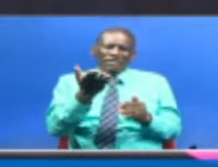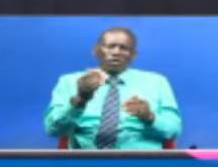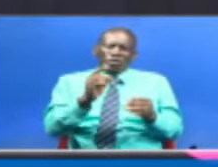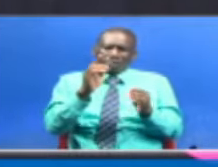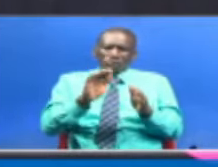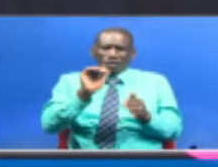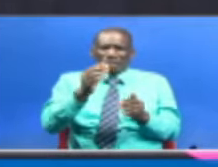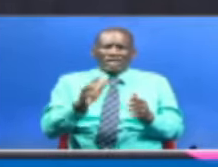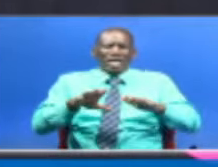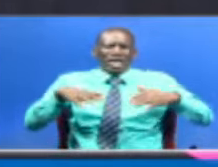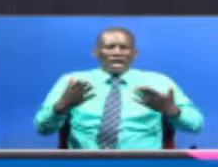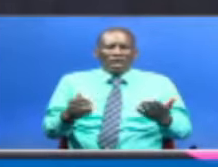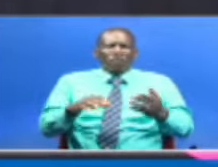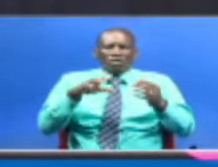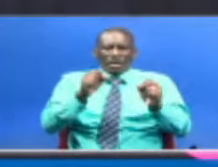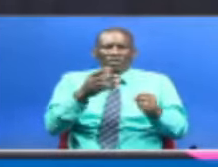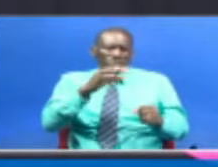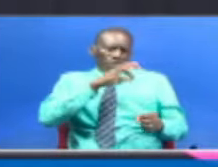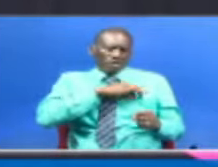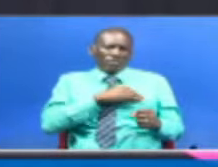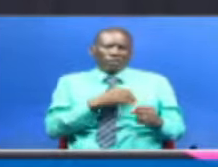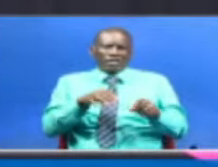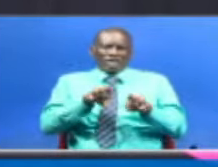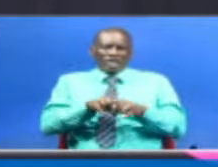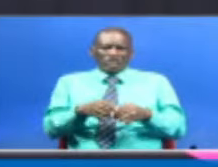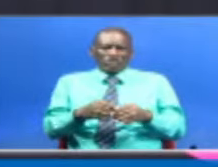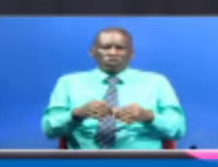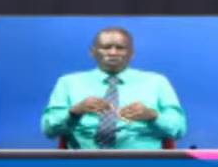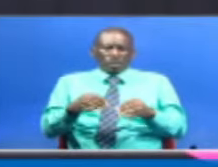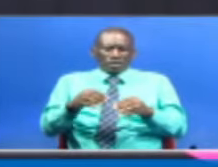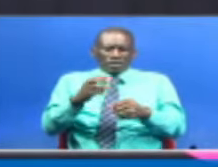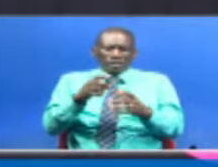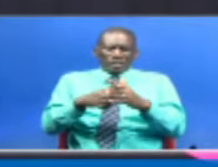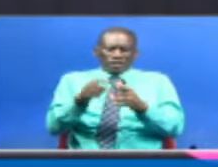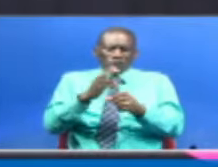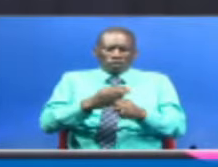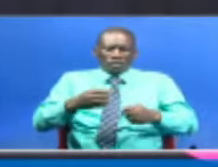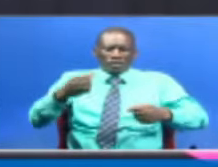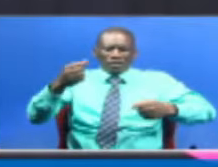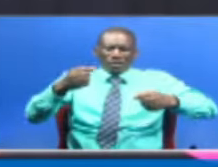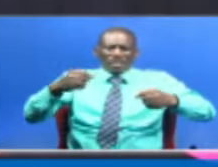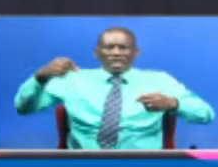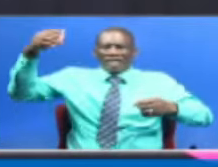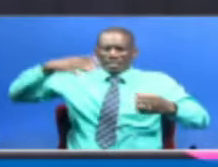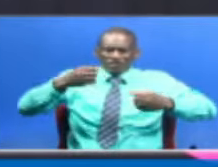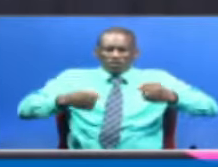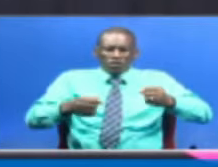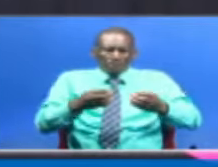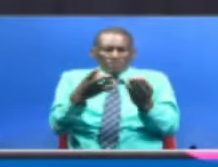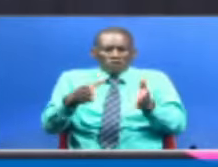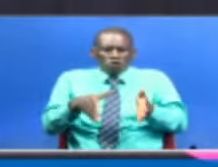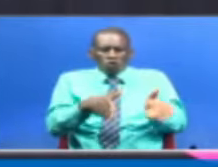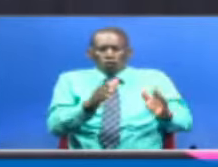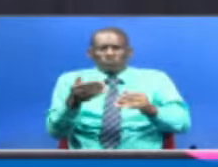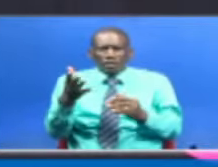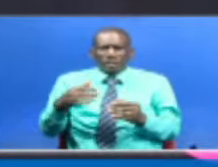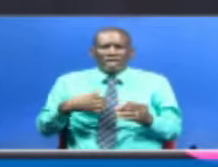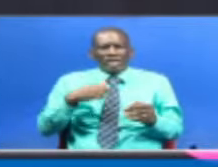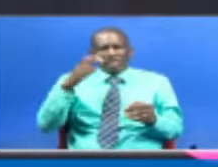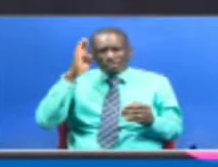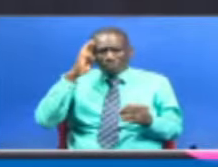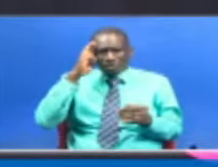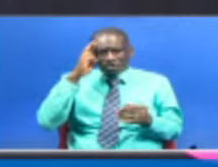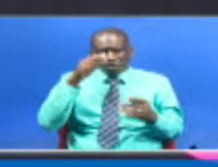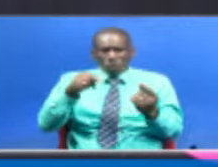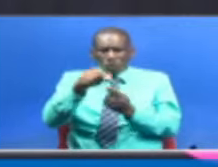how are they going to benefit as we go EV? There are so many opportunities. I remember when